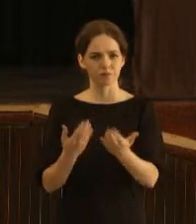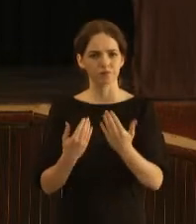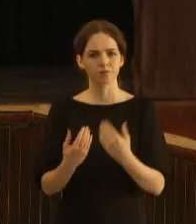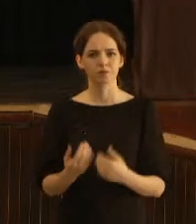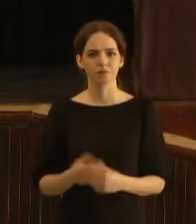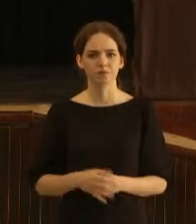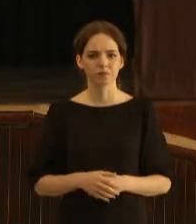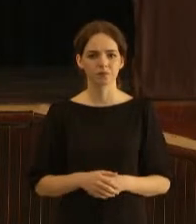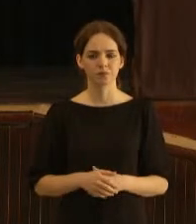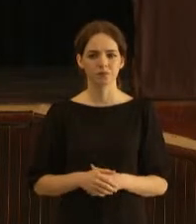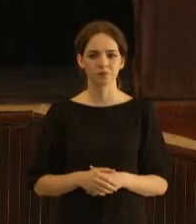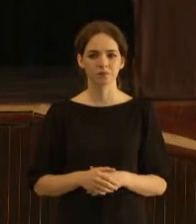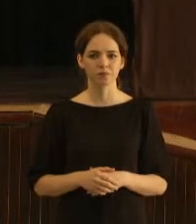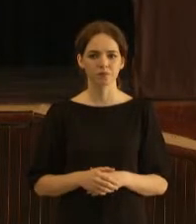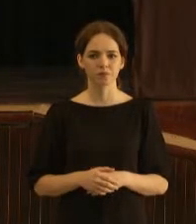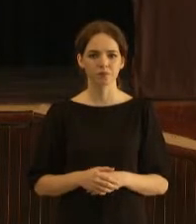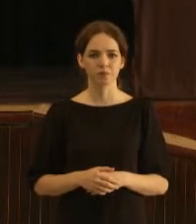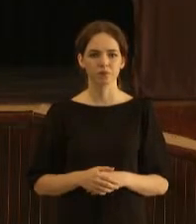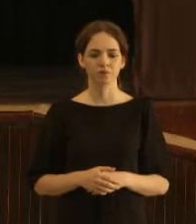It is.